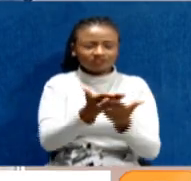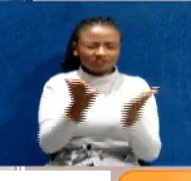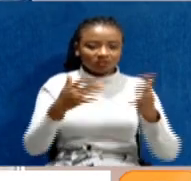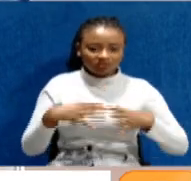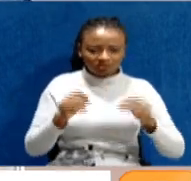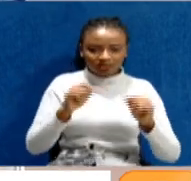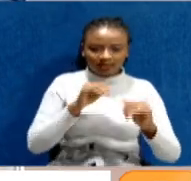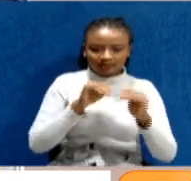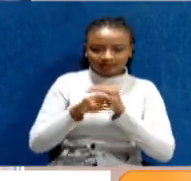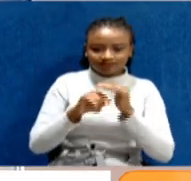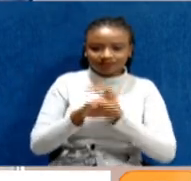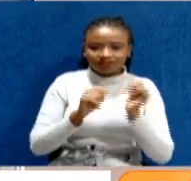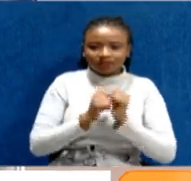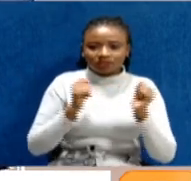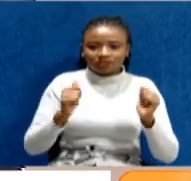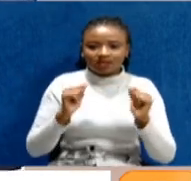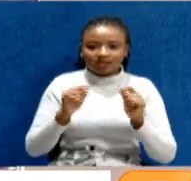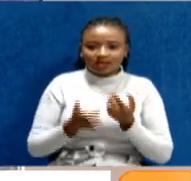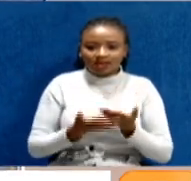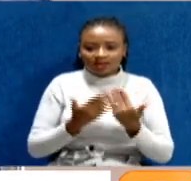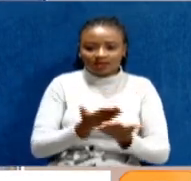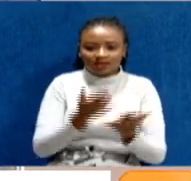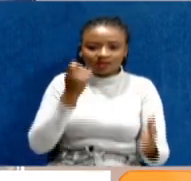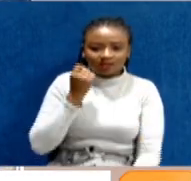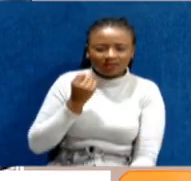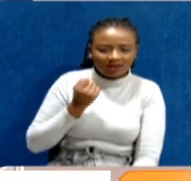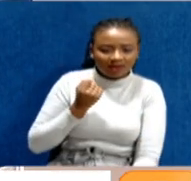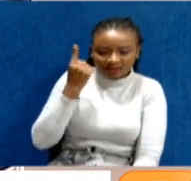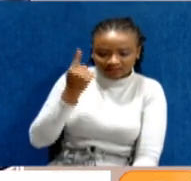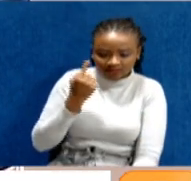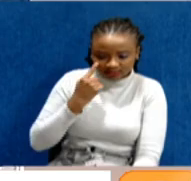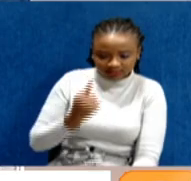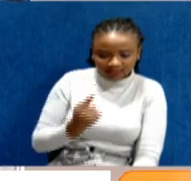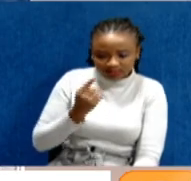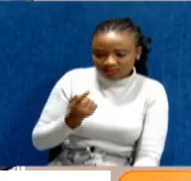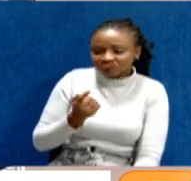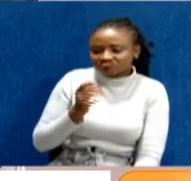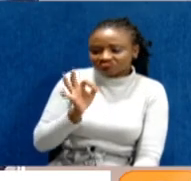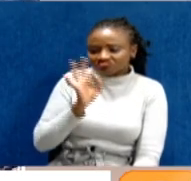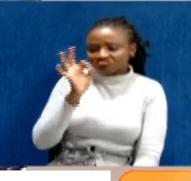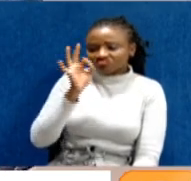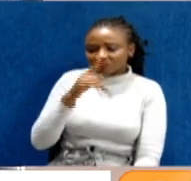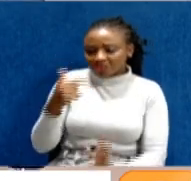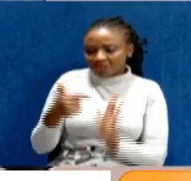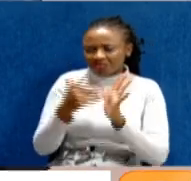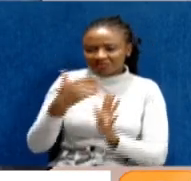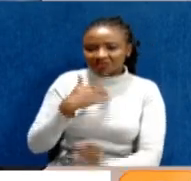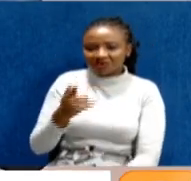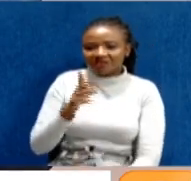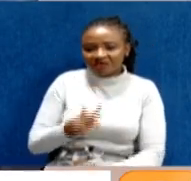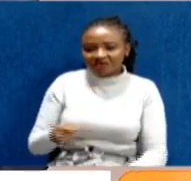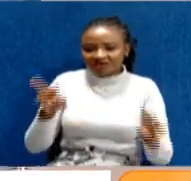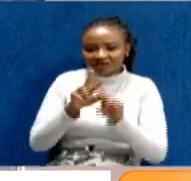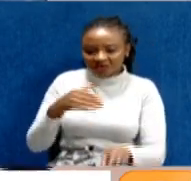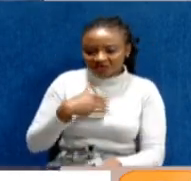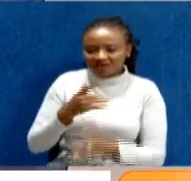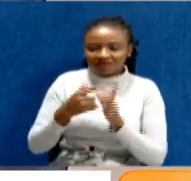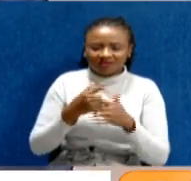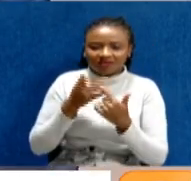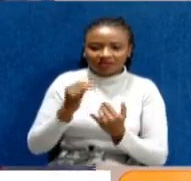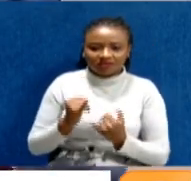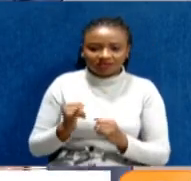the farmer. Yeah. For them to be able to understand it, see that it makes sense, it has value, and actually put it